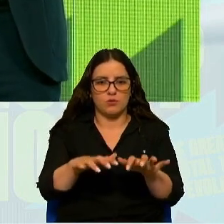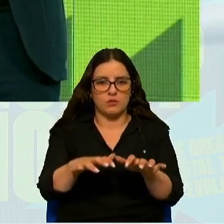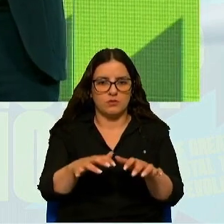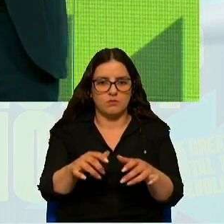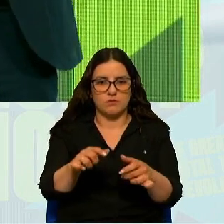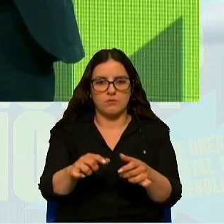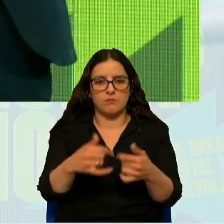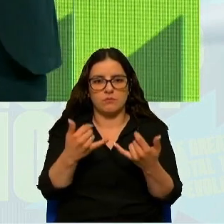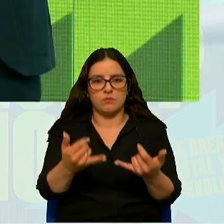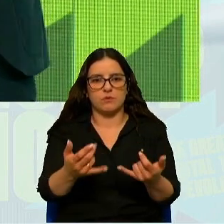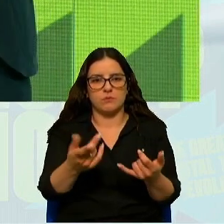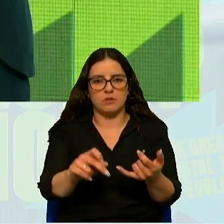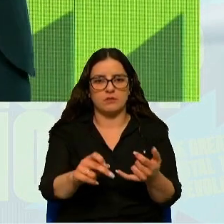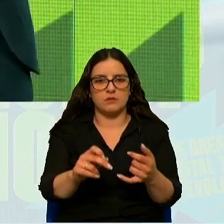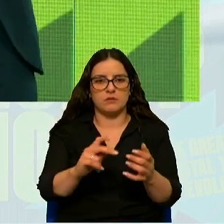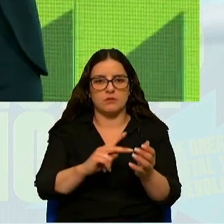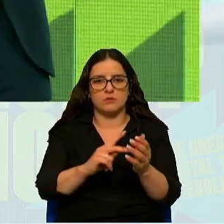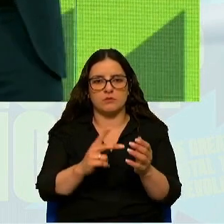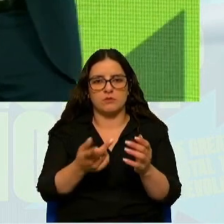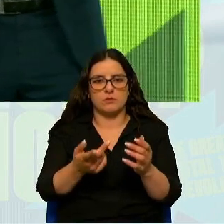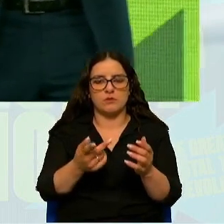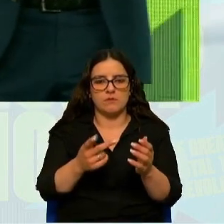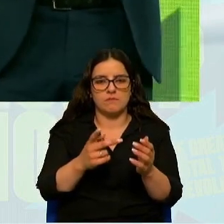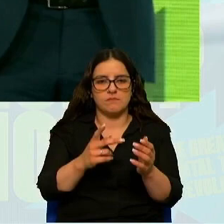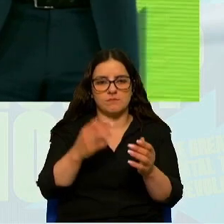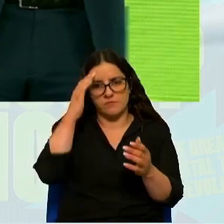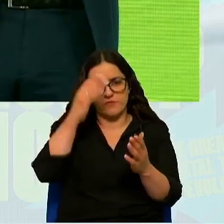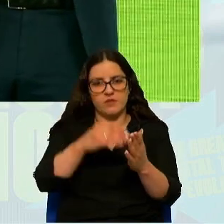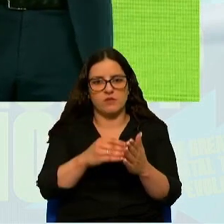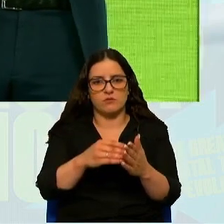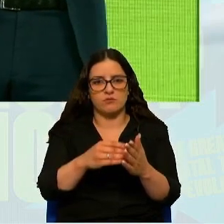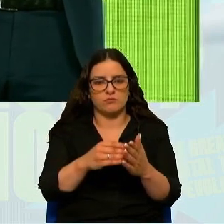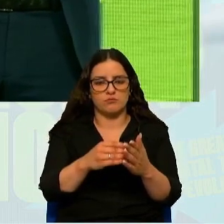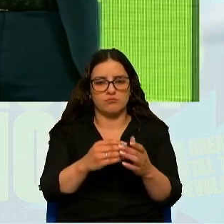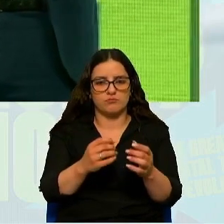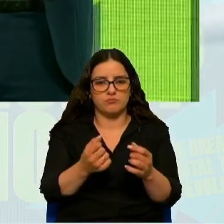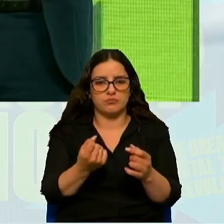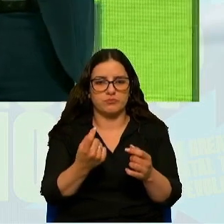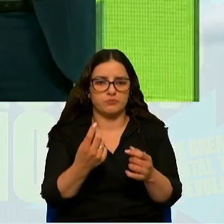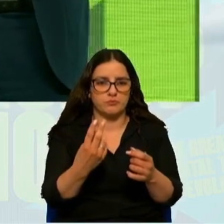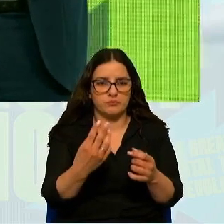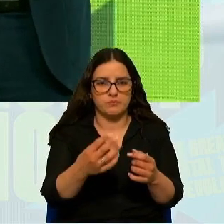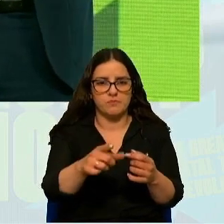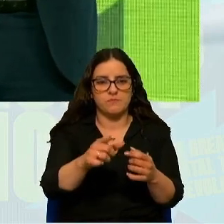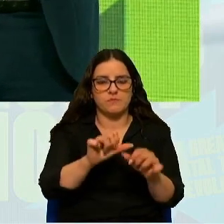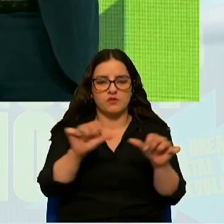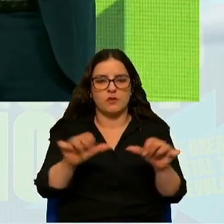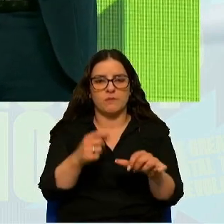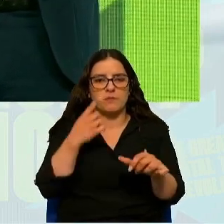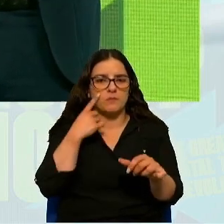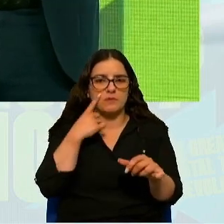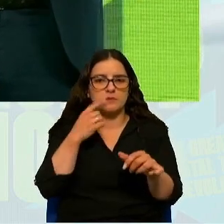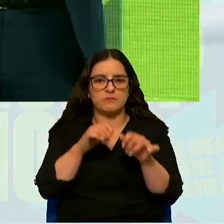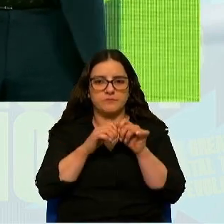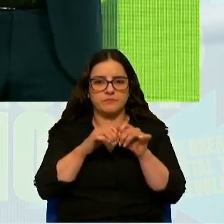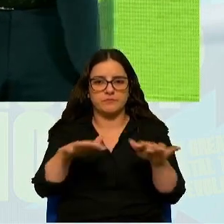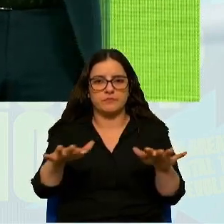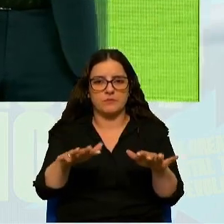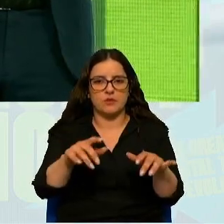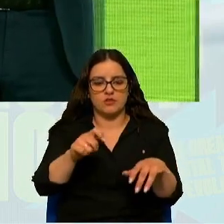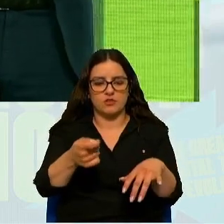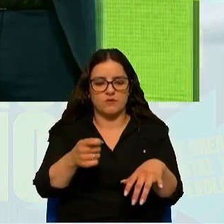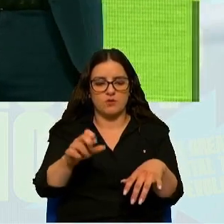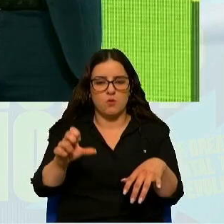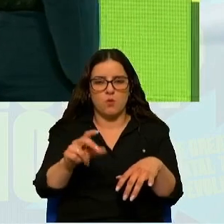different theories. And in the 30s, we saw the first experimental system of quantum